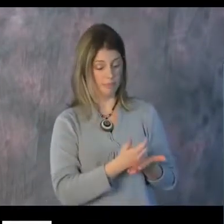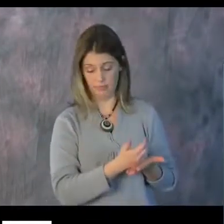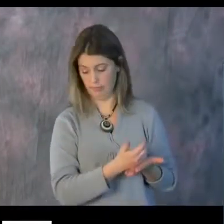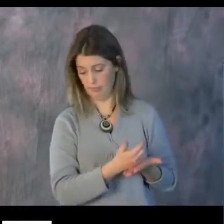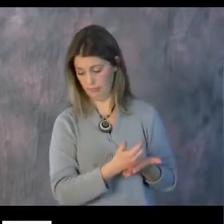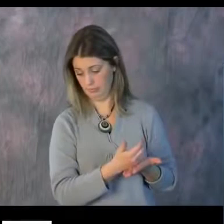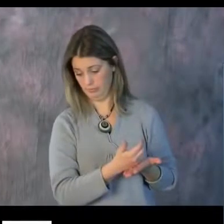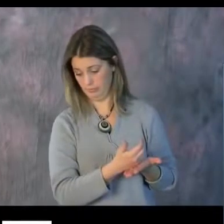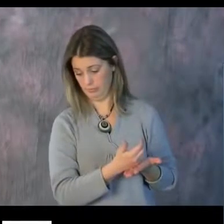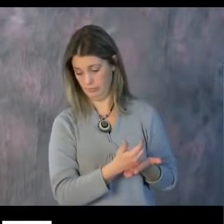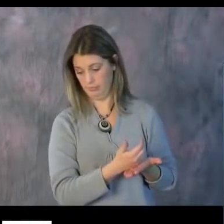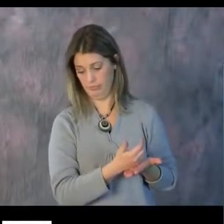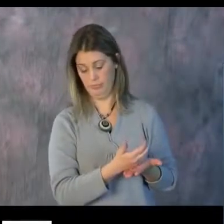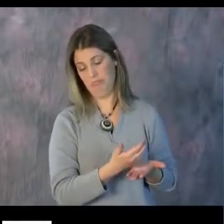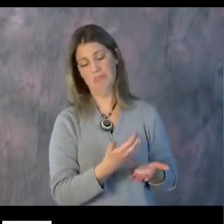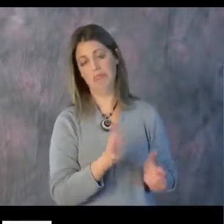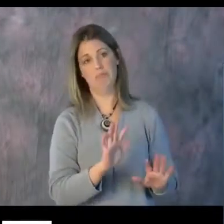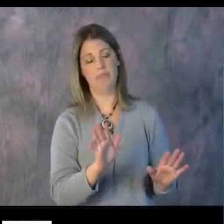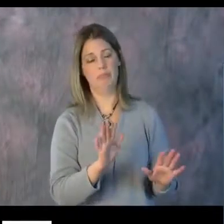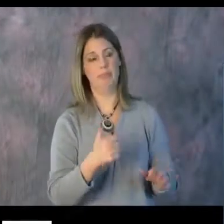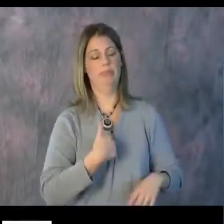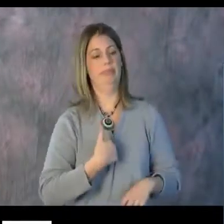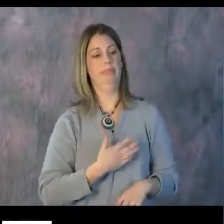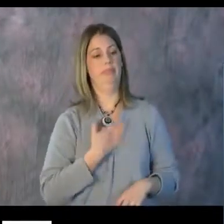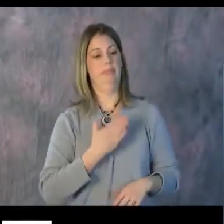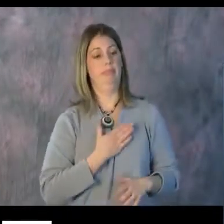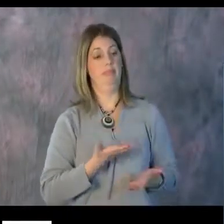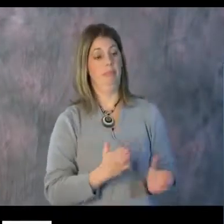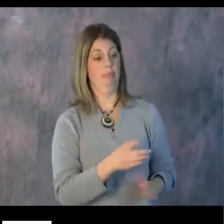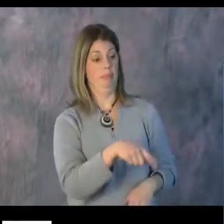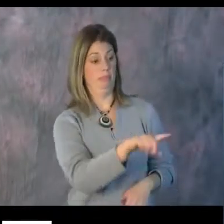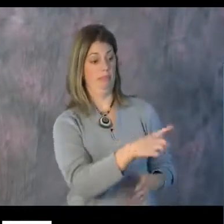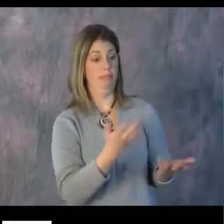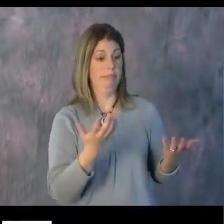In the last example, you could say,